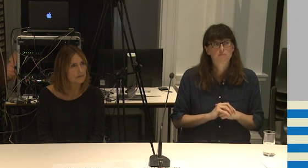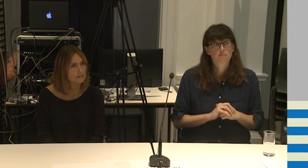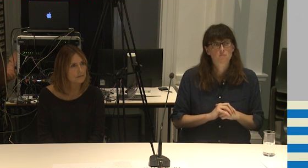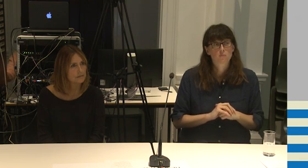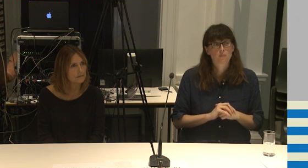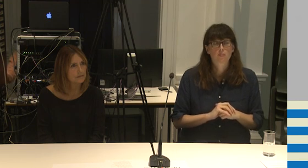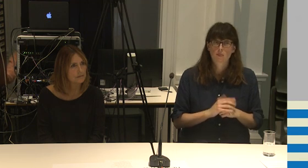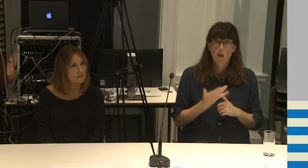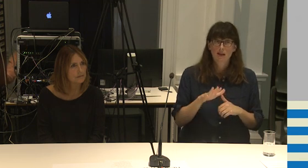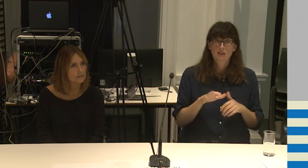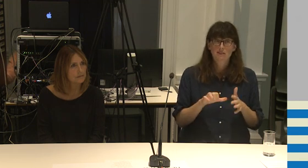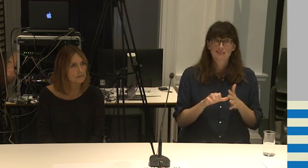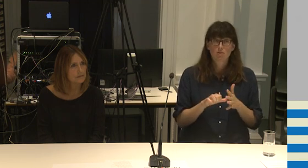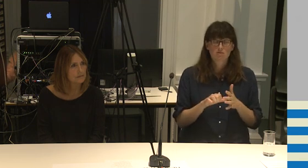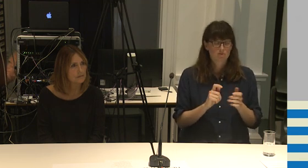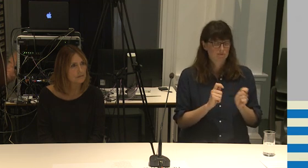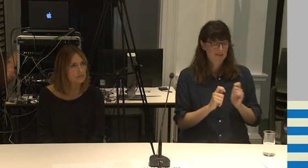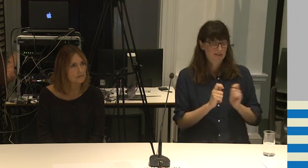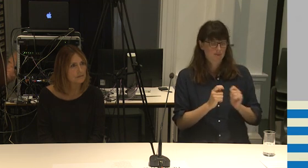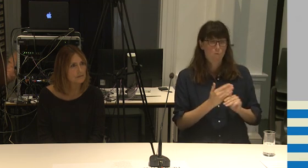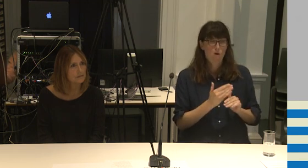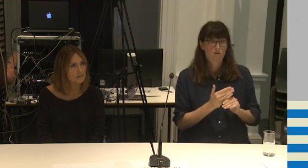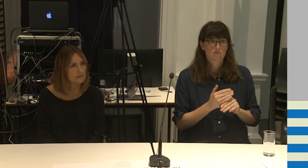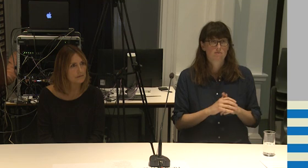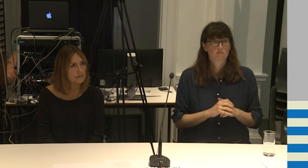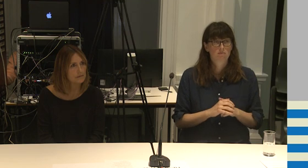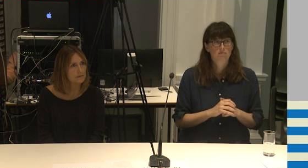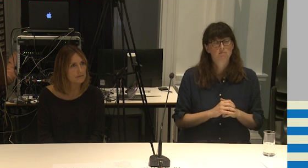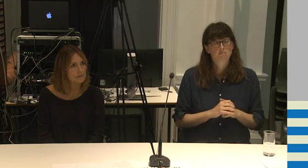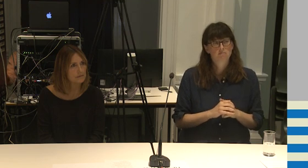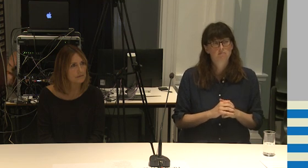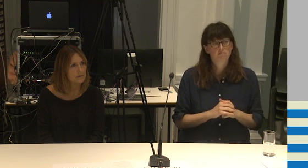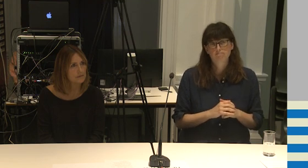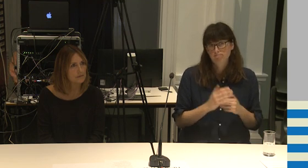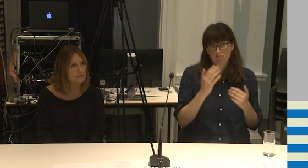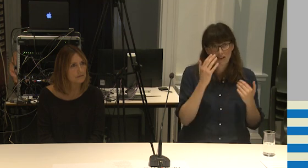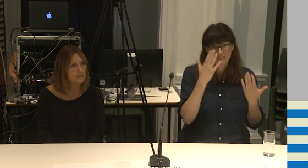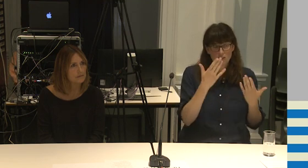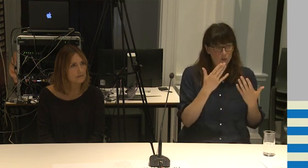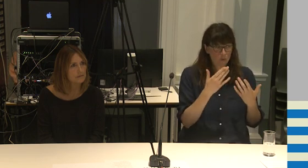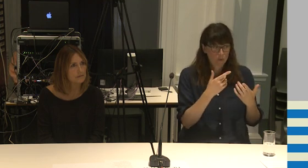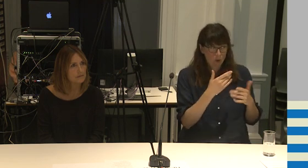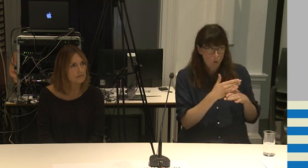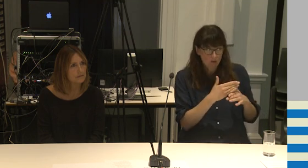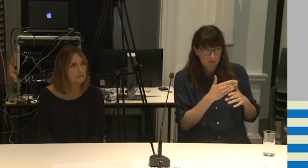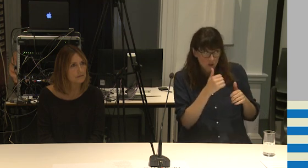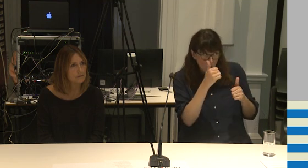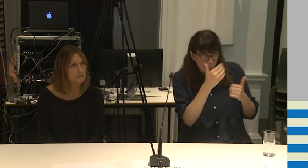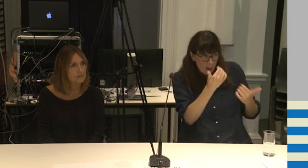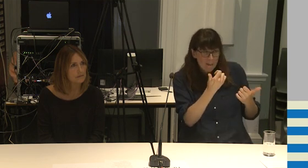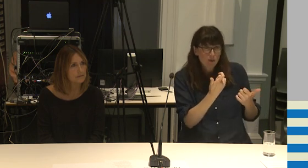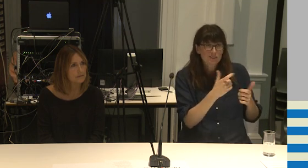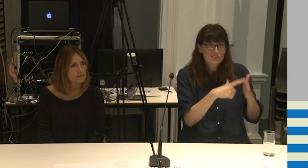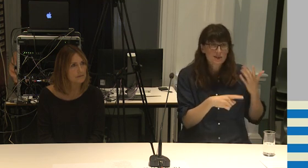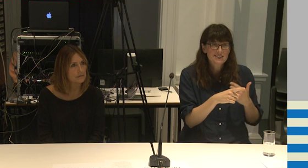I think it's been tricky adapting to work. I didn't know how much they knew about disability. I didn't know